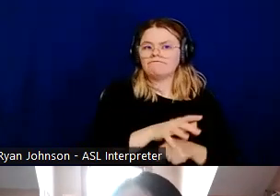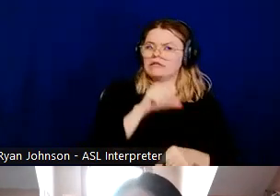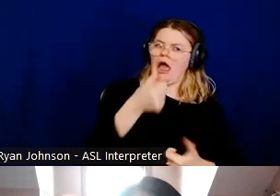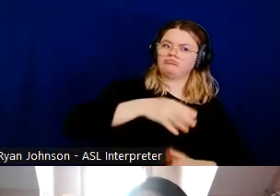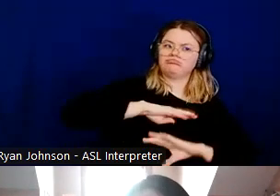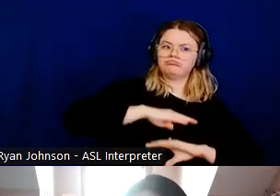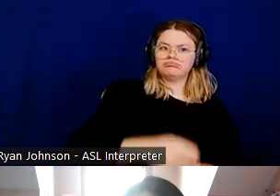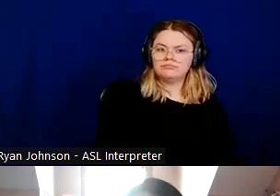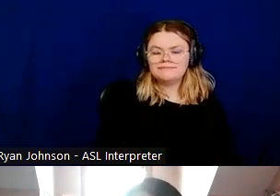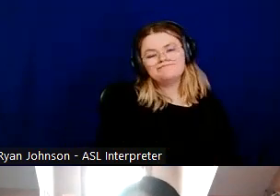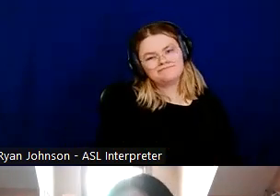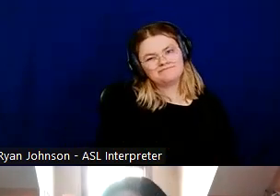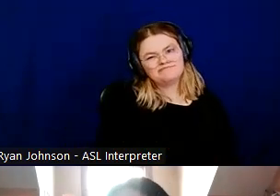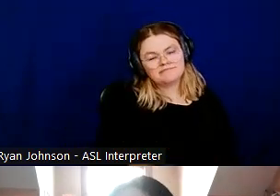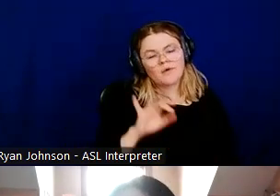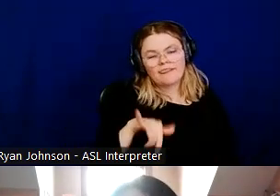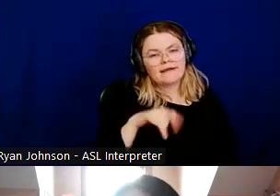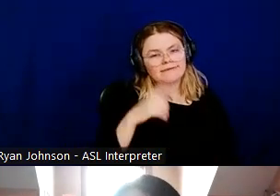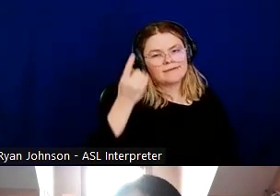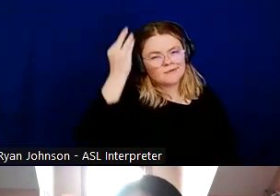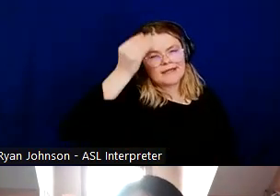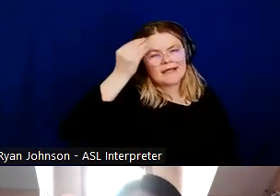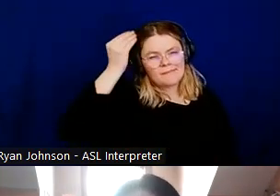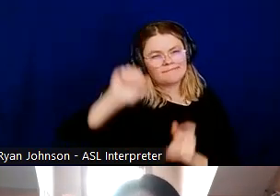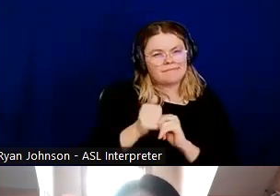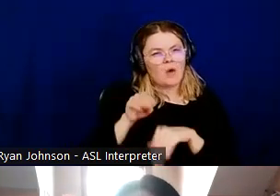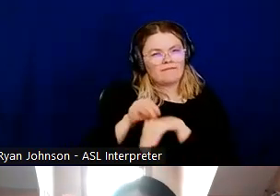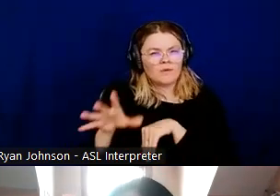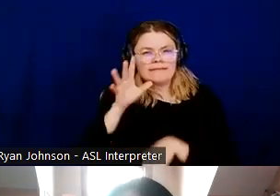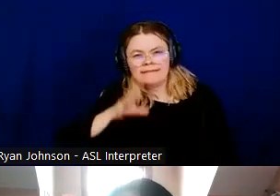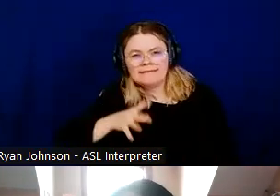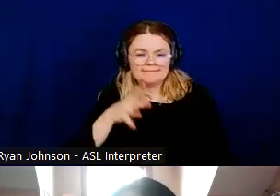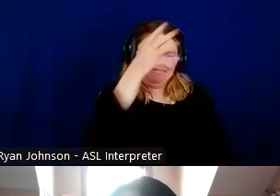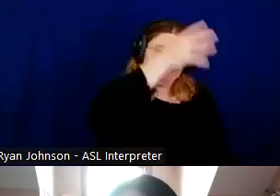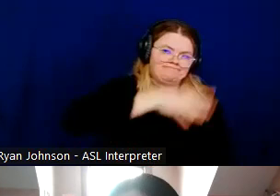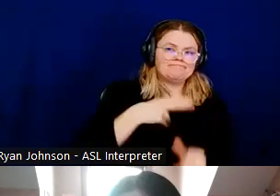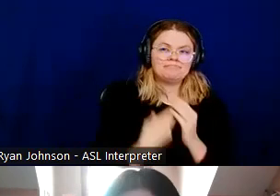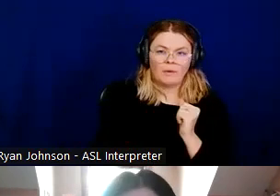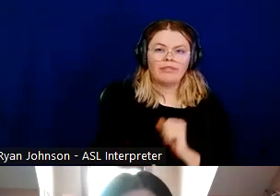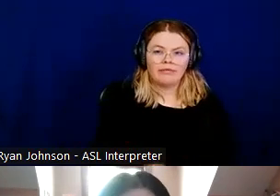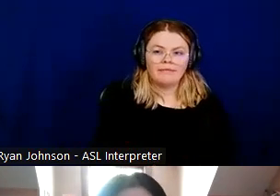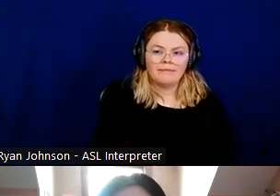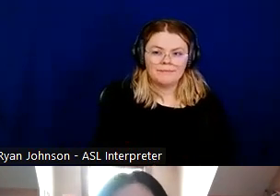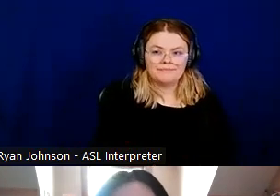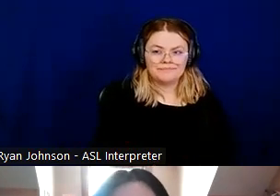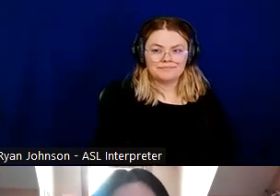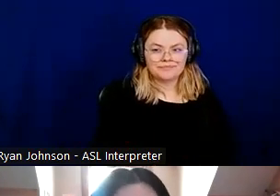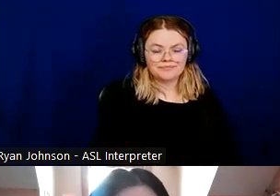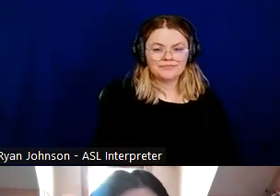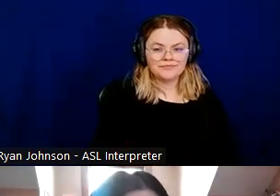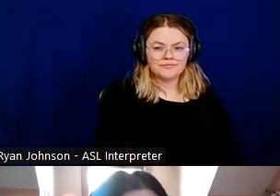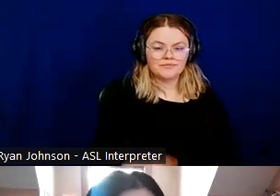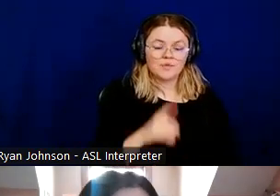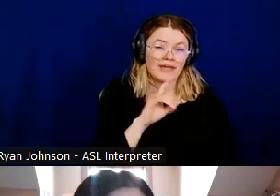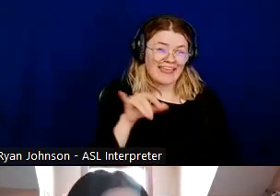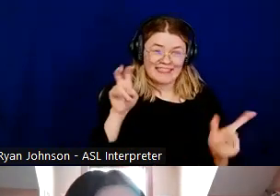it's something to think about on both sides, from men and women, and how this really only involves